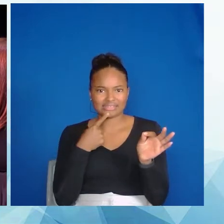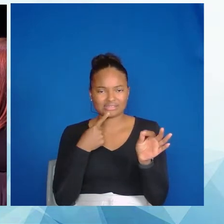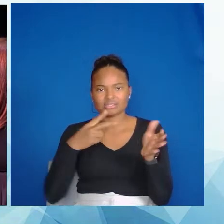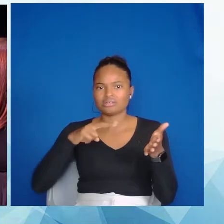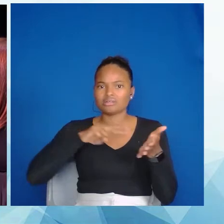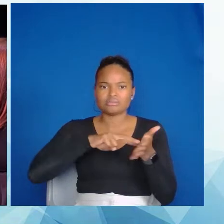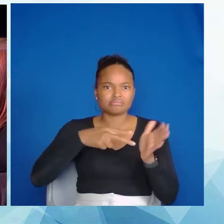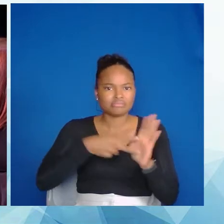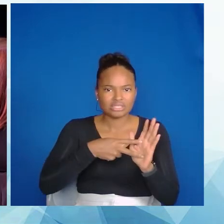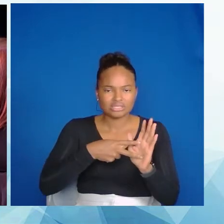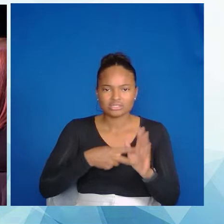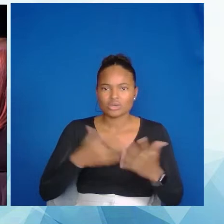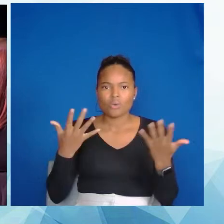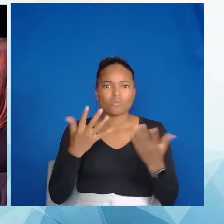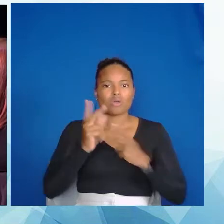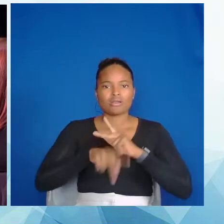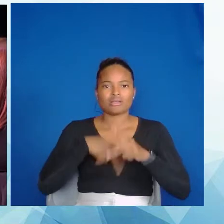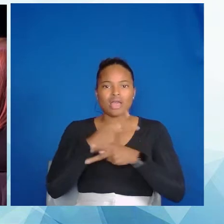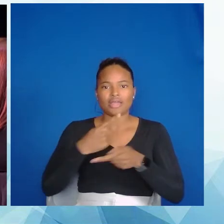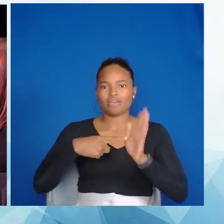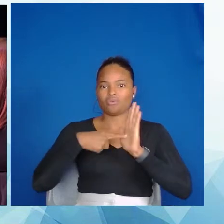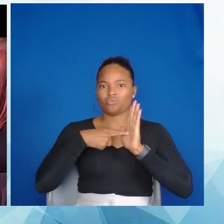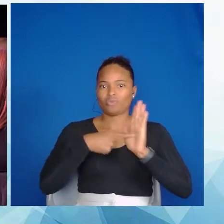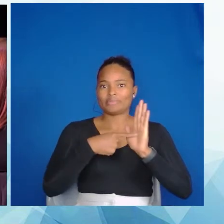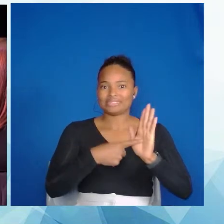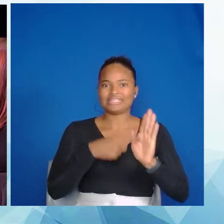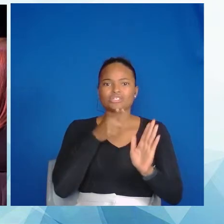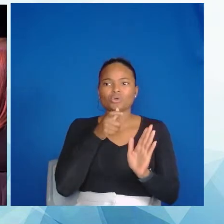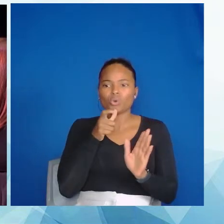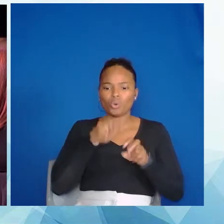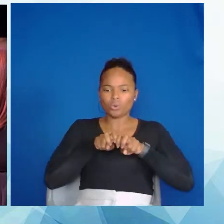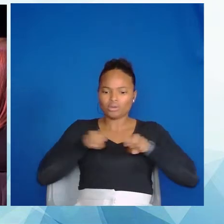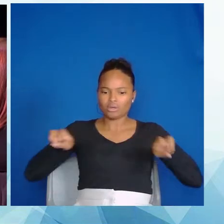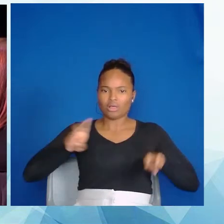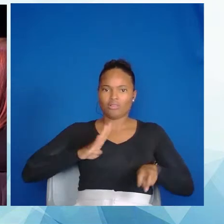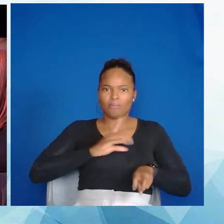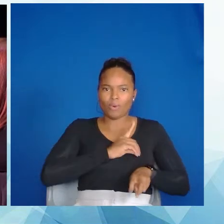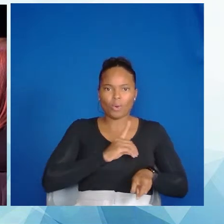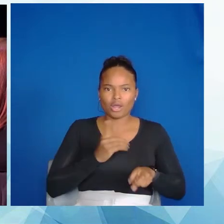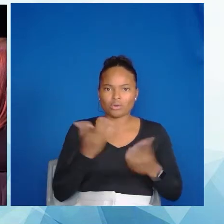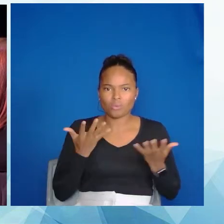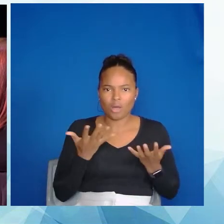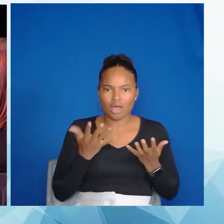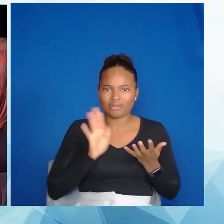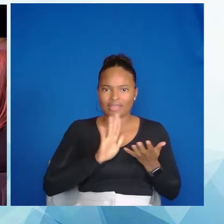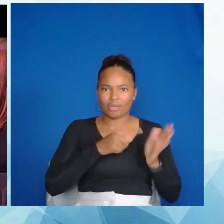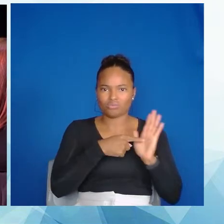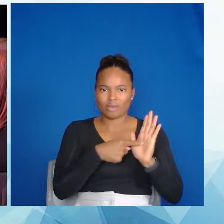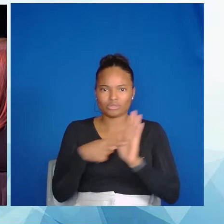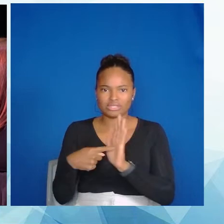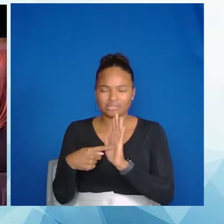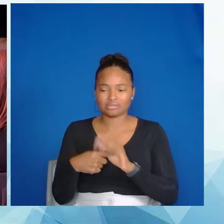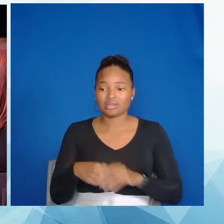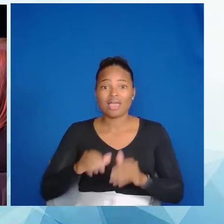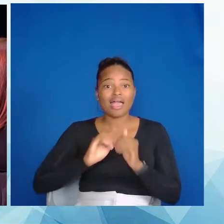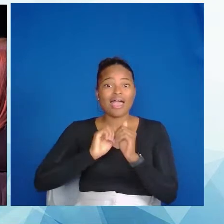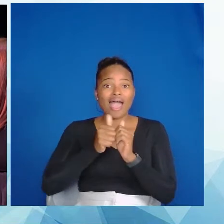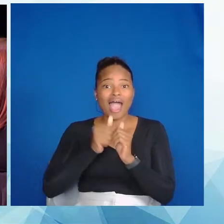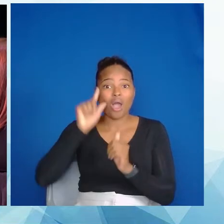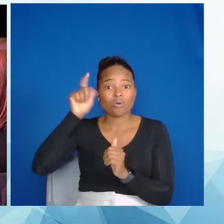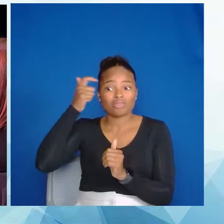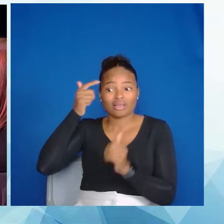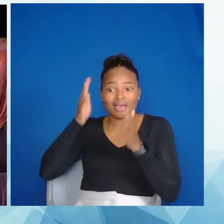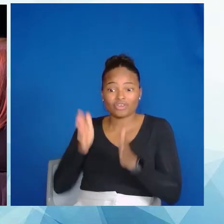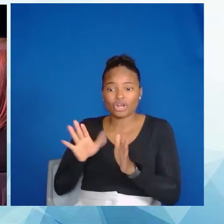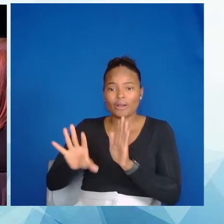of representation is on the board, what the governor does to appoint and select people on the